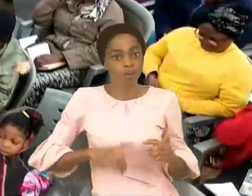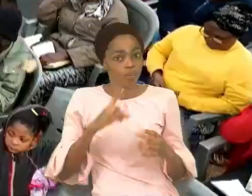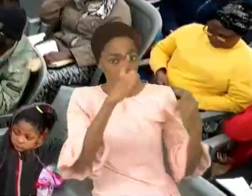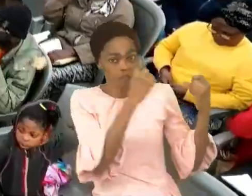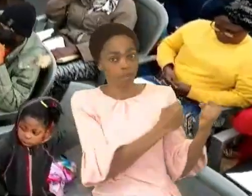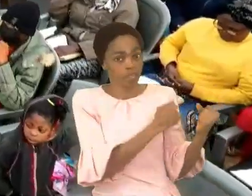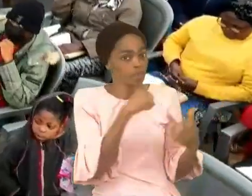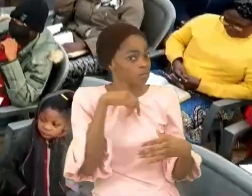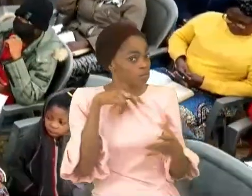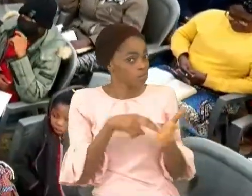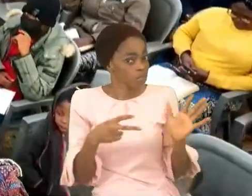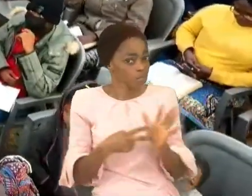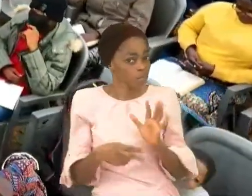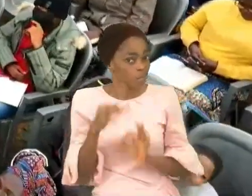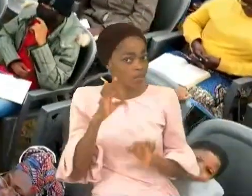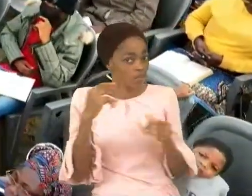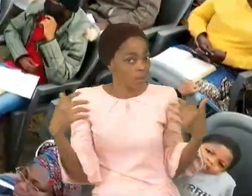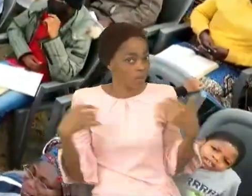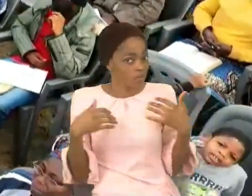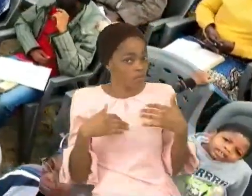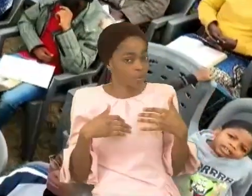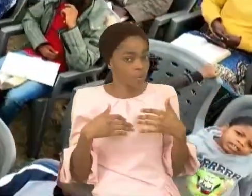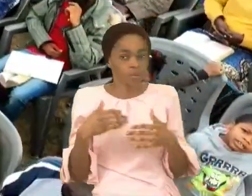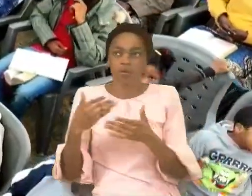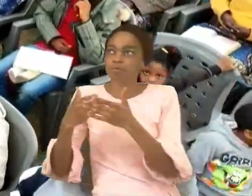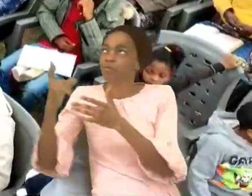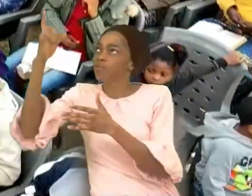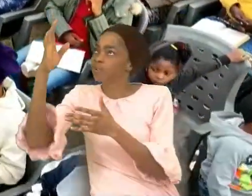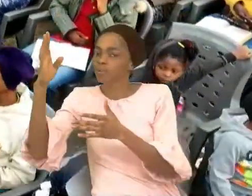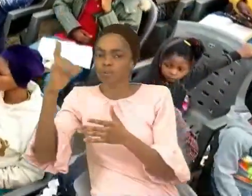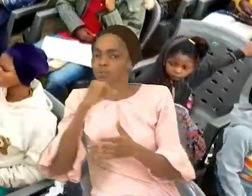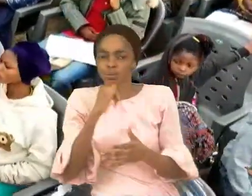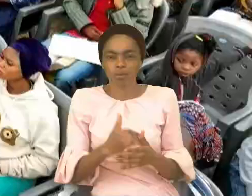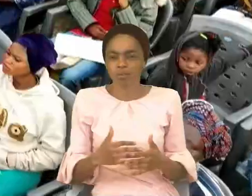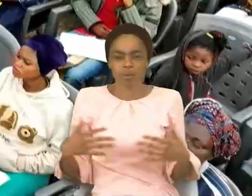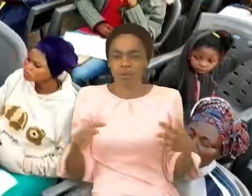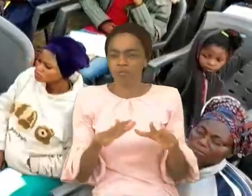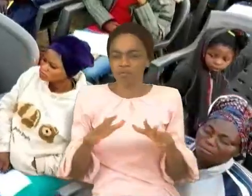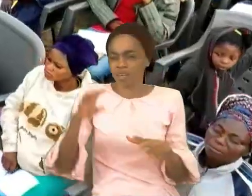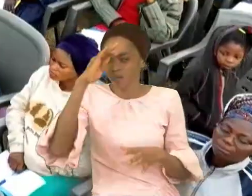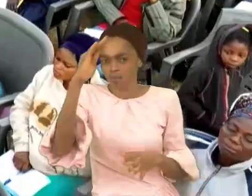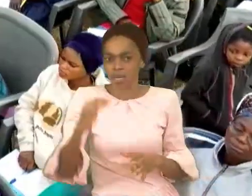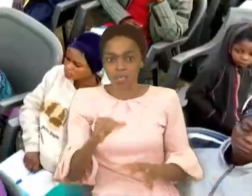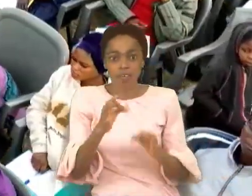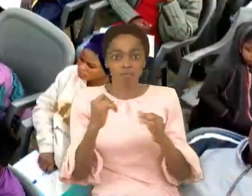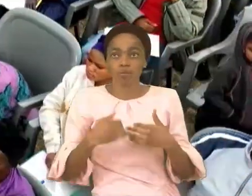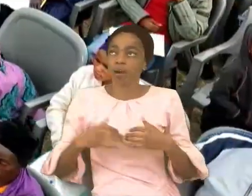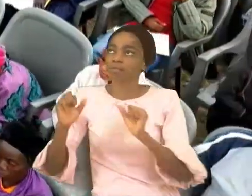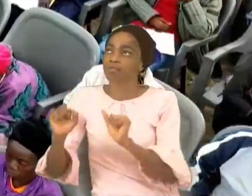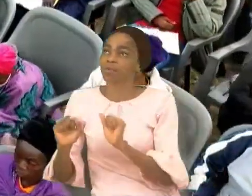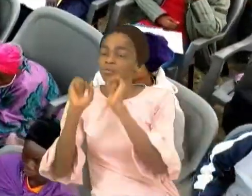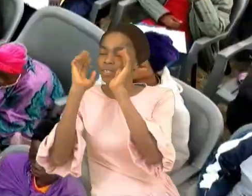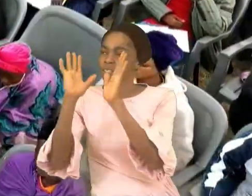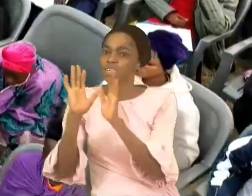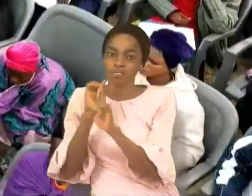going to tremble before man. If you have already submitted yourself, heart, spirit, soul, and